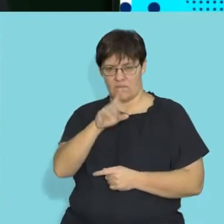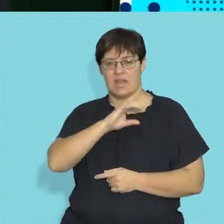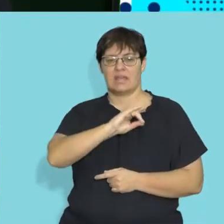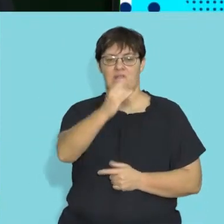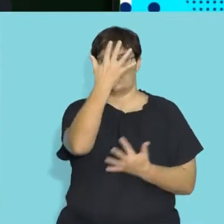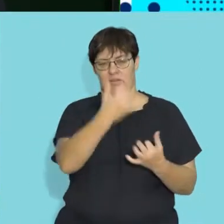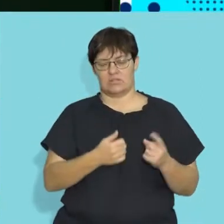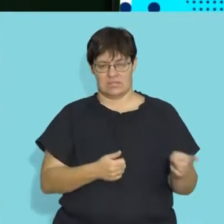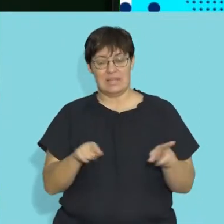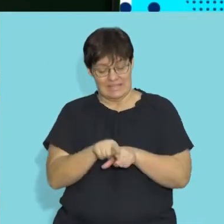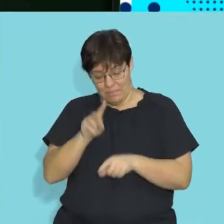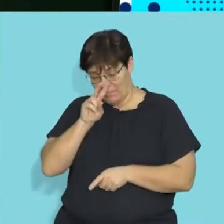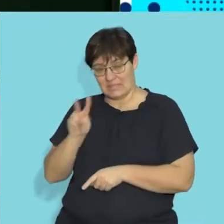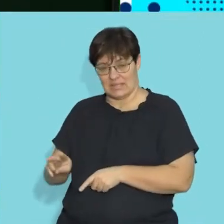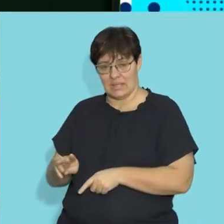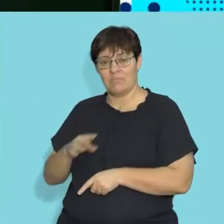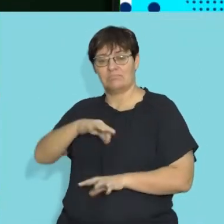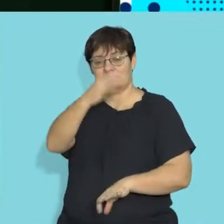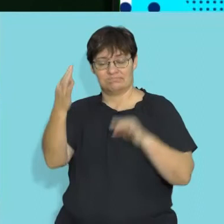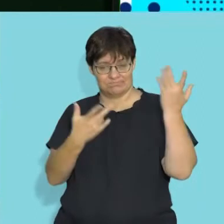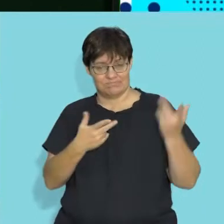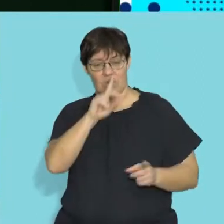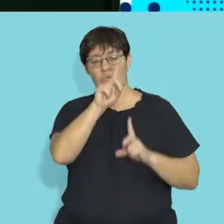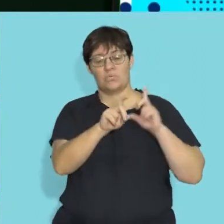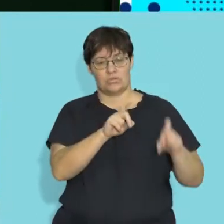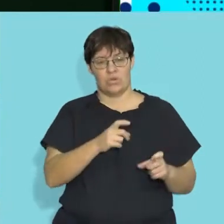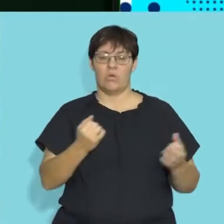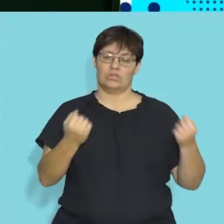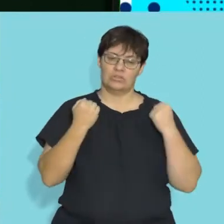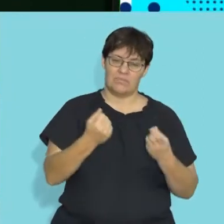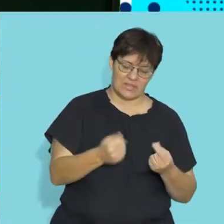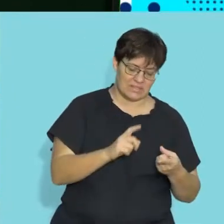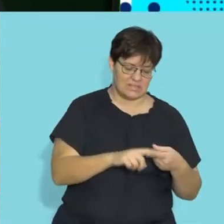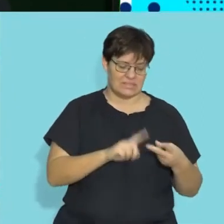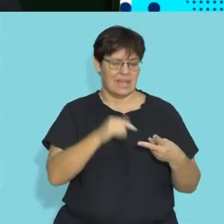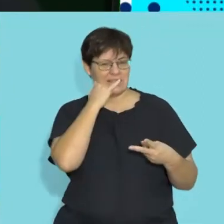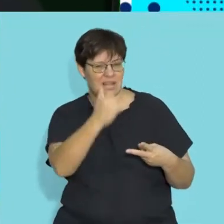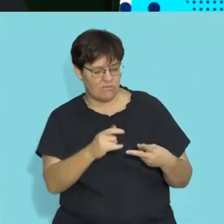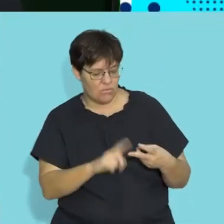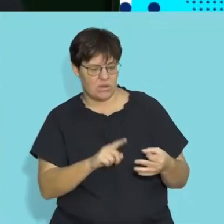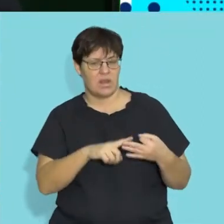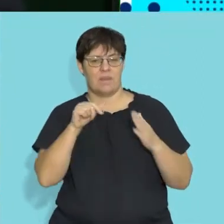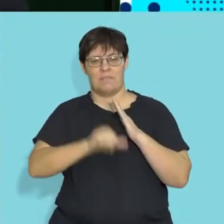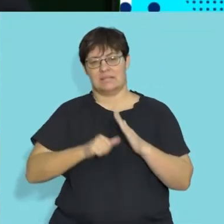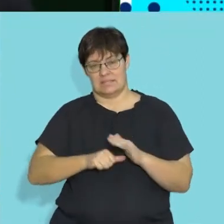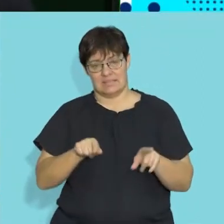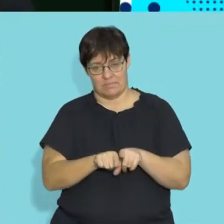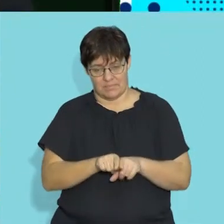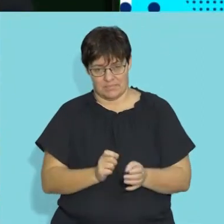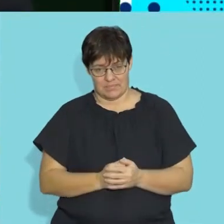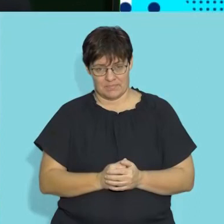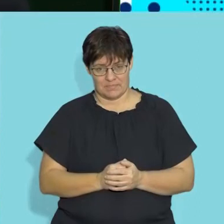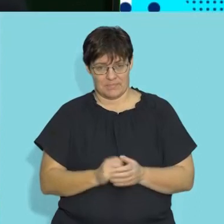cash budgets. Like you've seen when we just did the question now on the gym fees, on the telephone, and on the